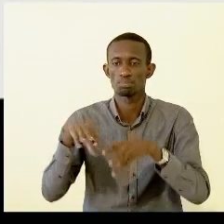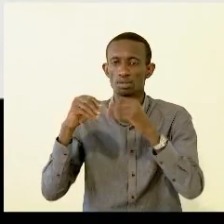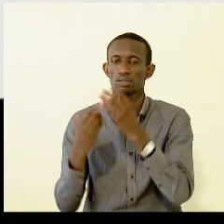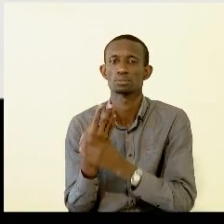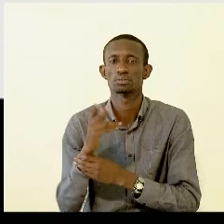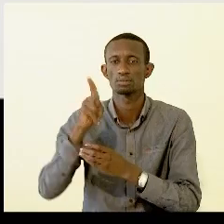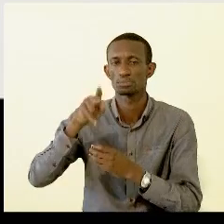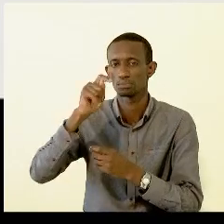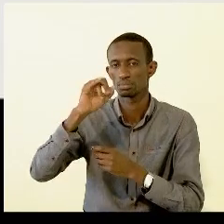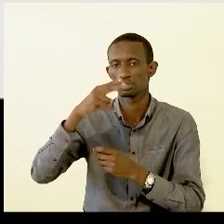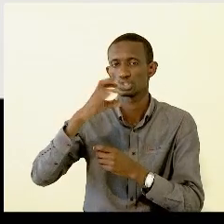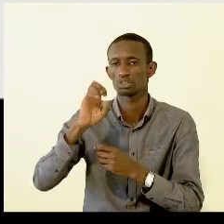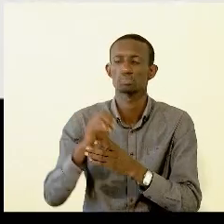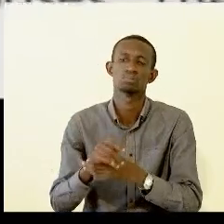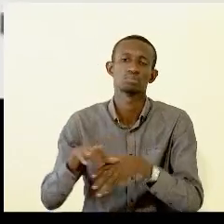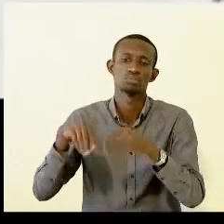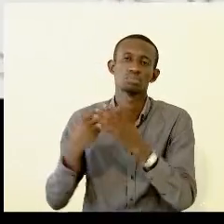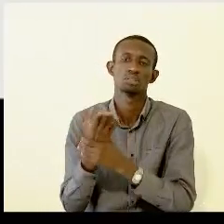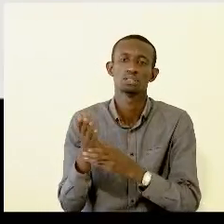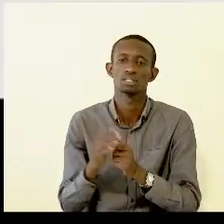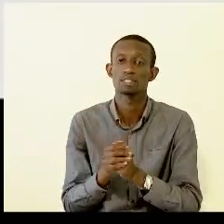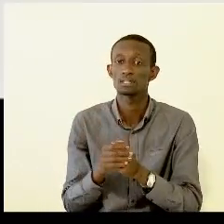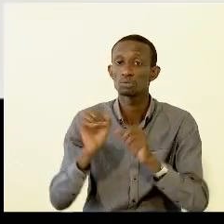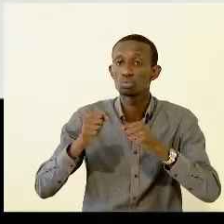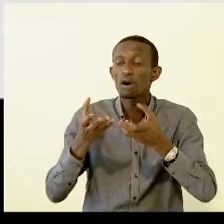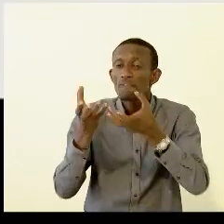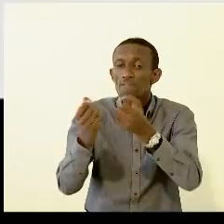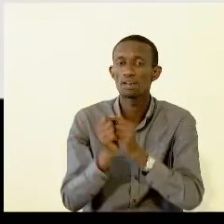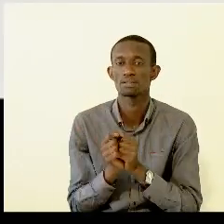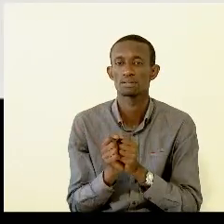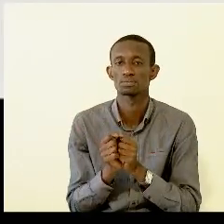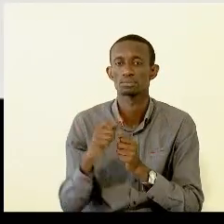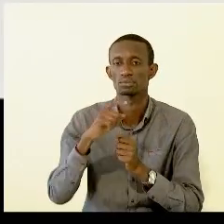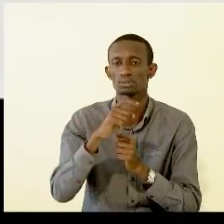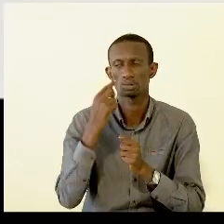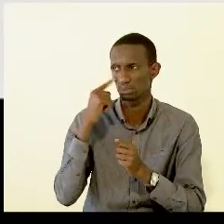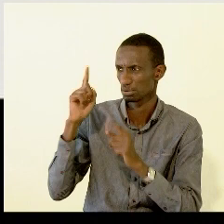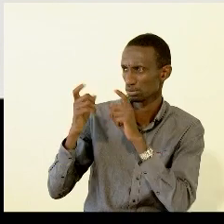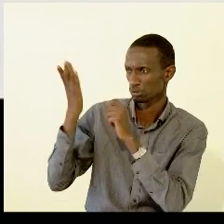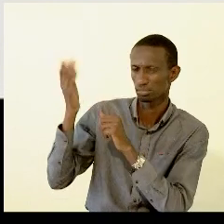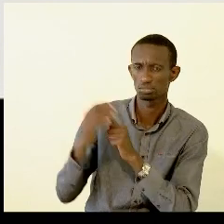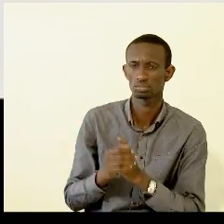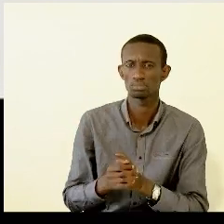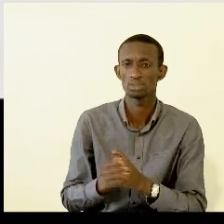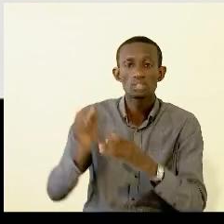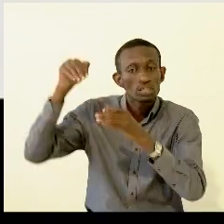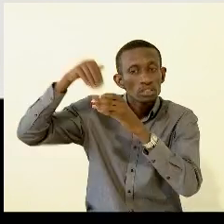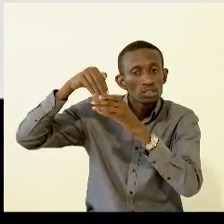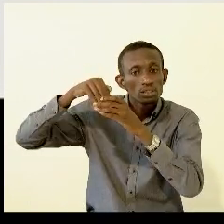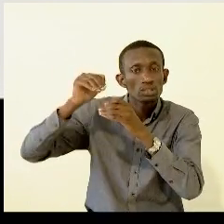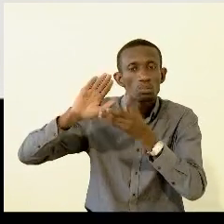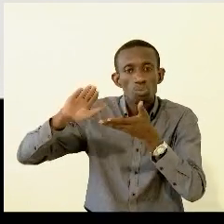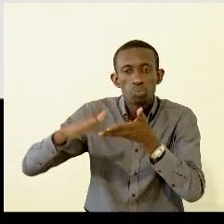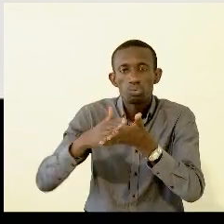are plants which are modified for catching insects. Like you see this plant, inside it is